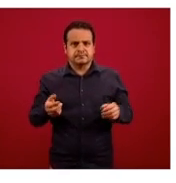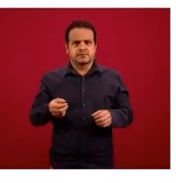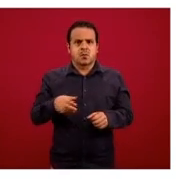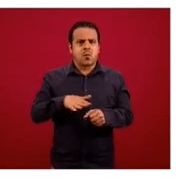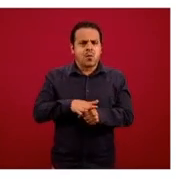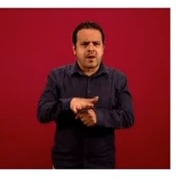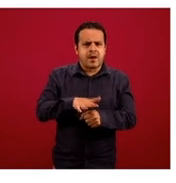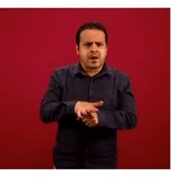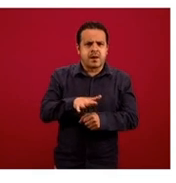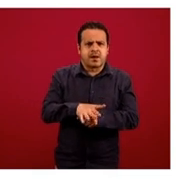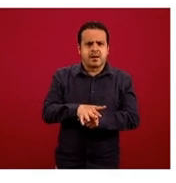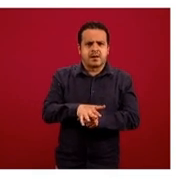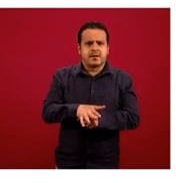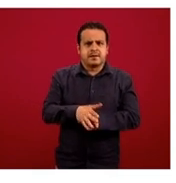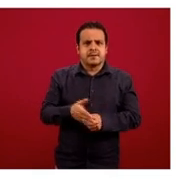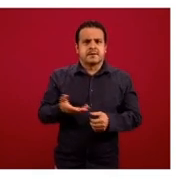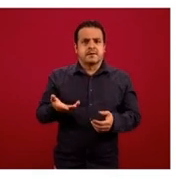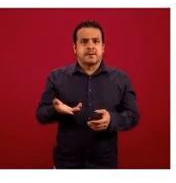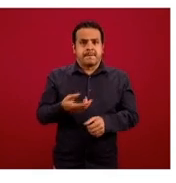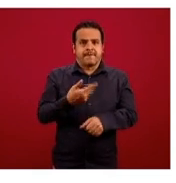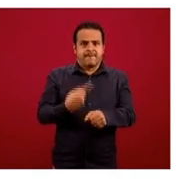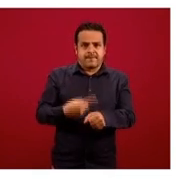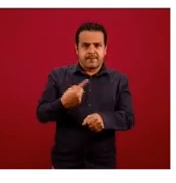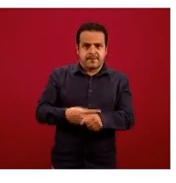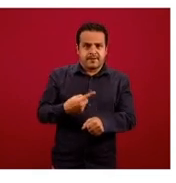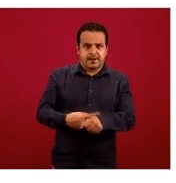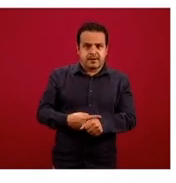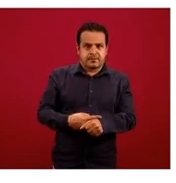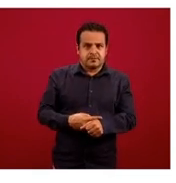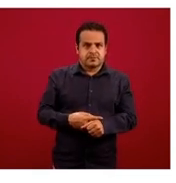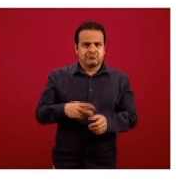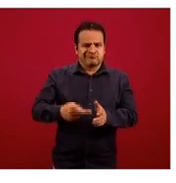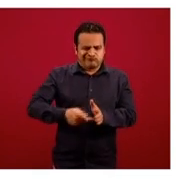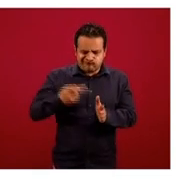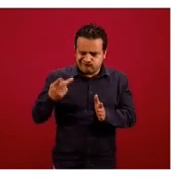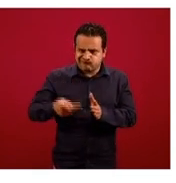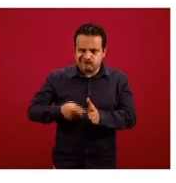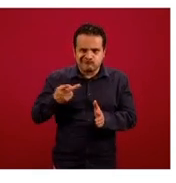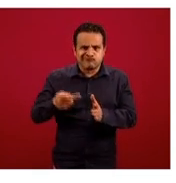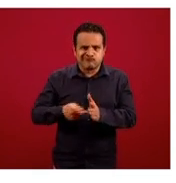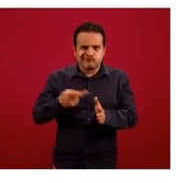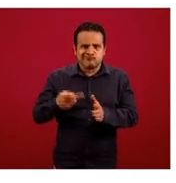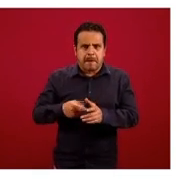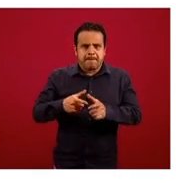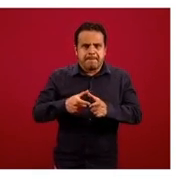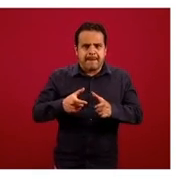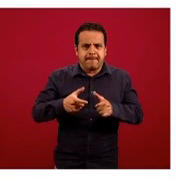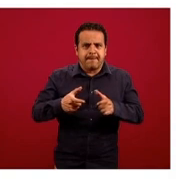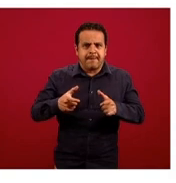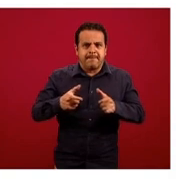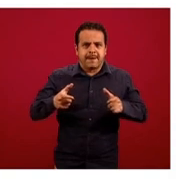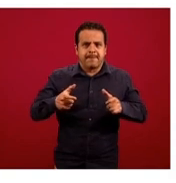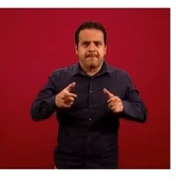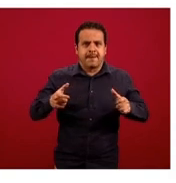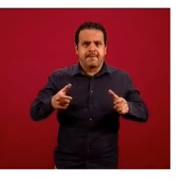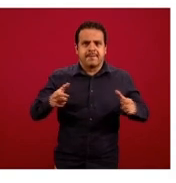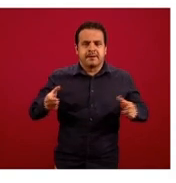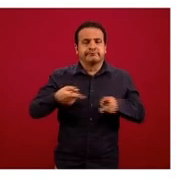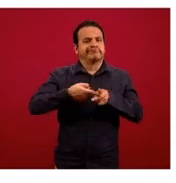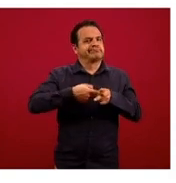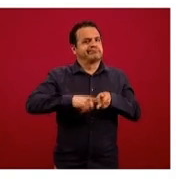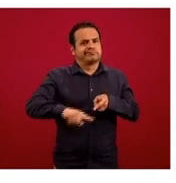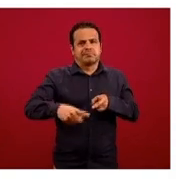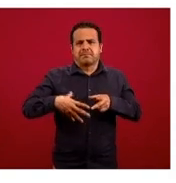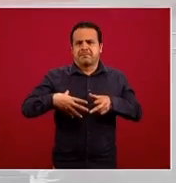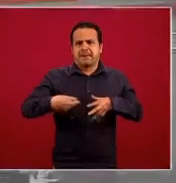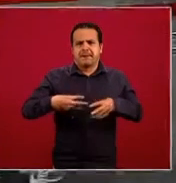about the change in the pattern of the occurrence of cases that announced to